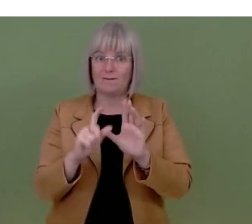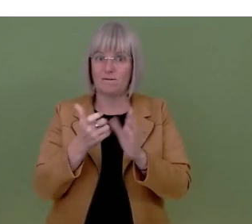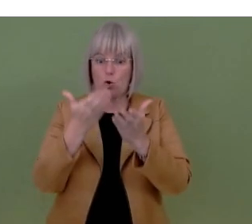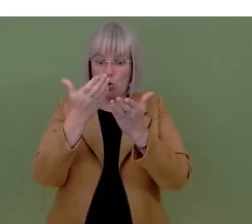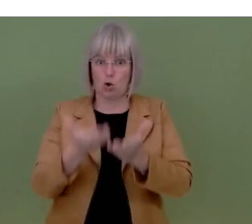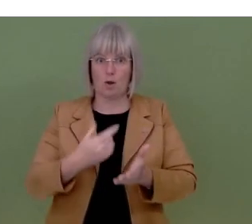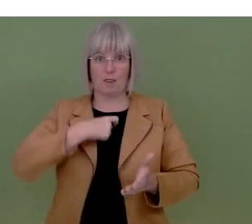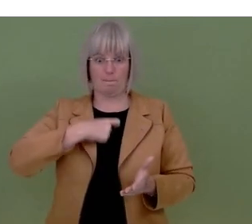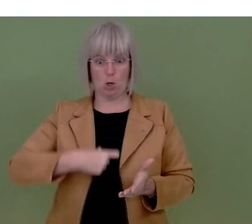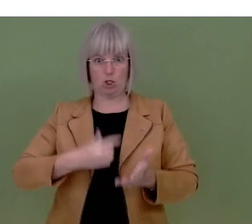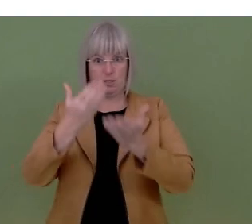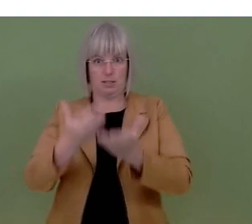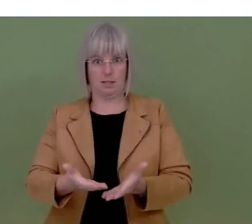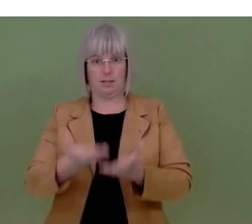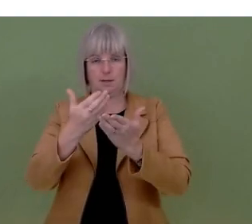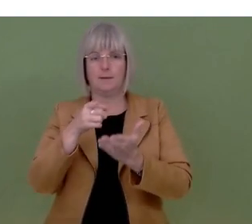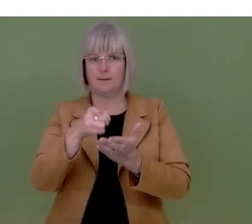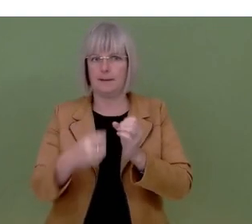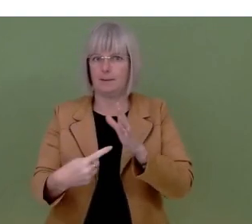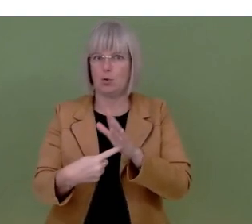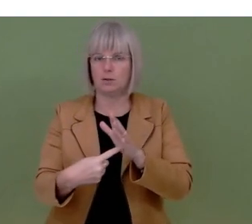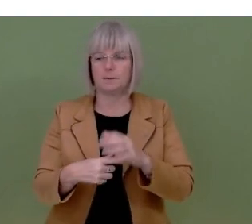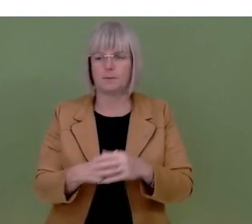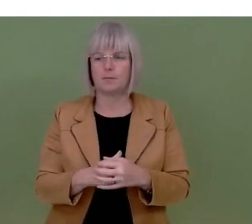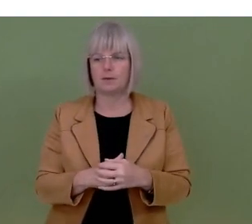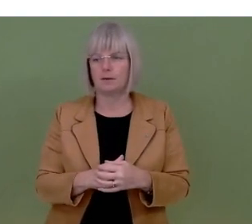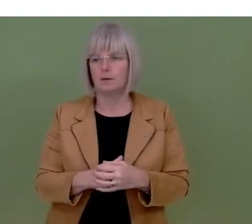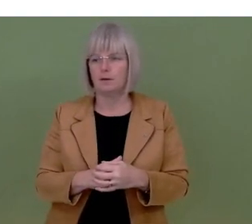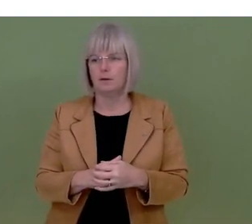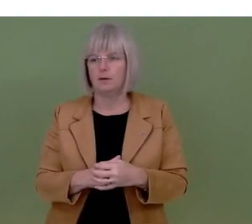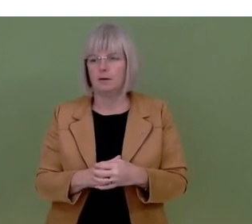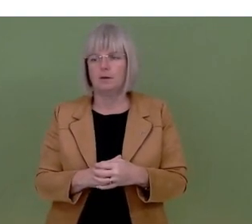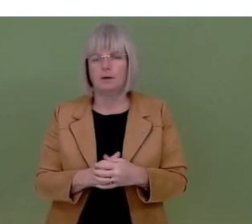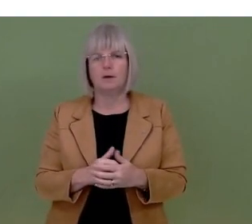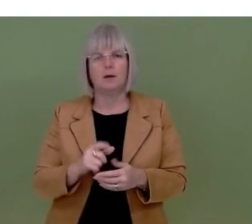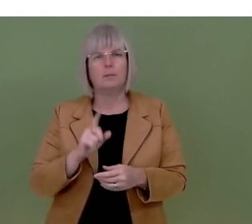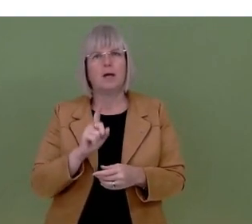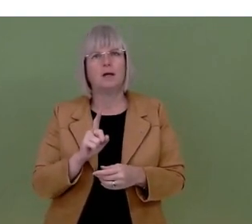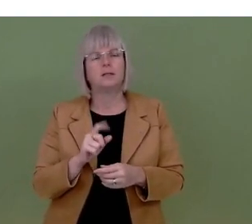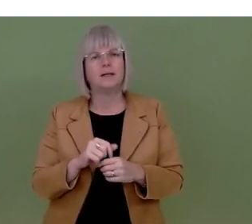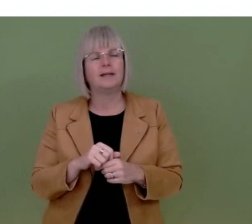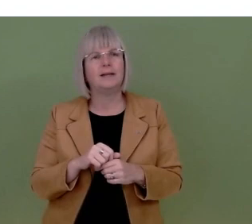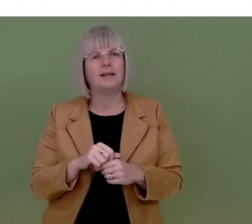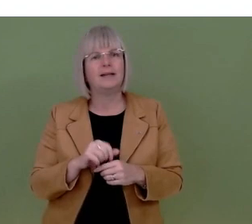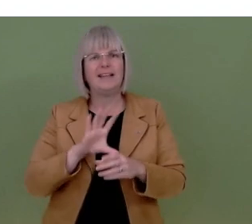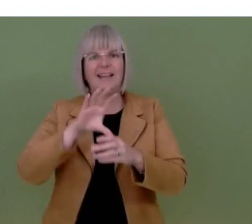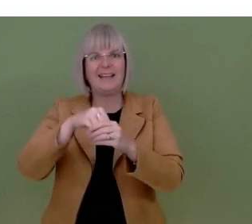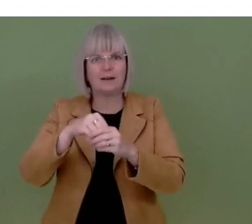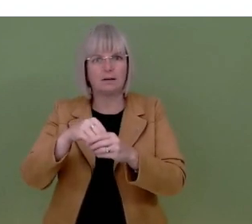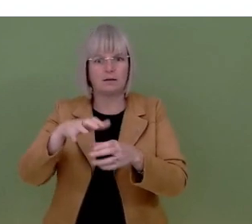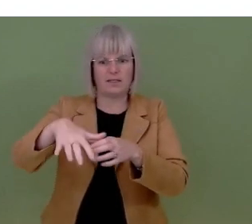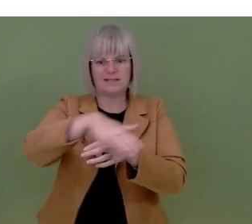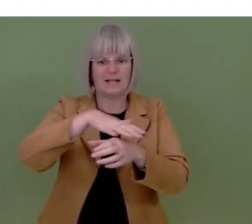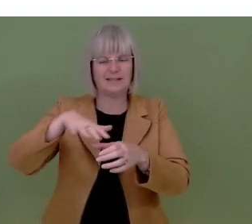within that setting, maybe you not being seen as a whole, as a person. Is